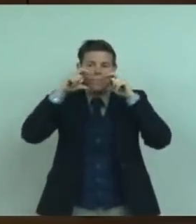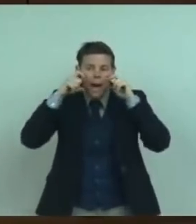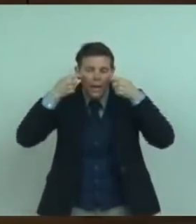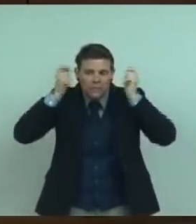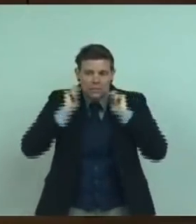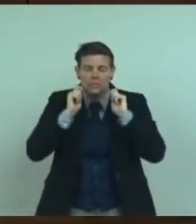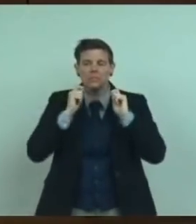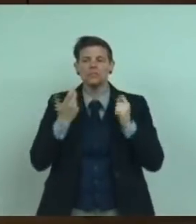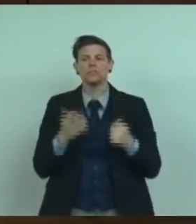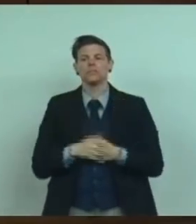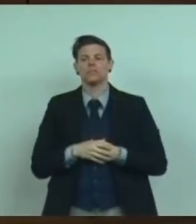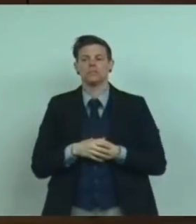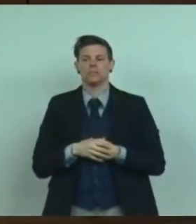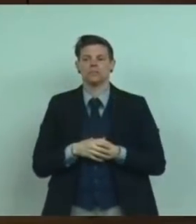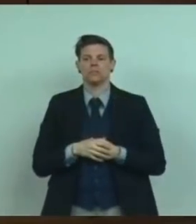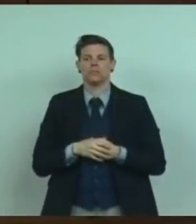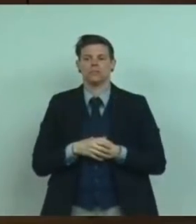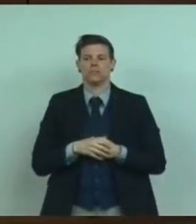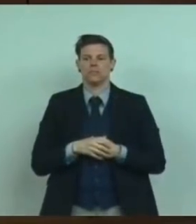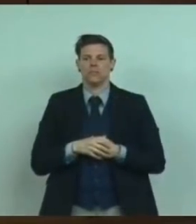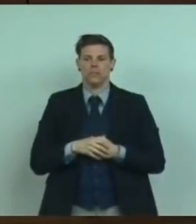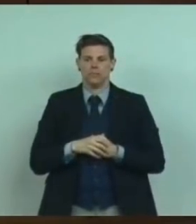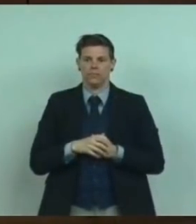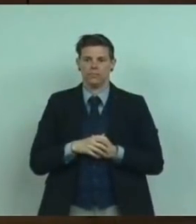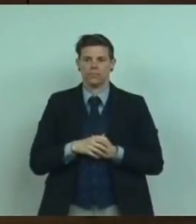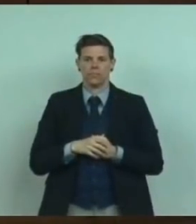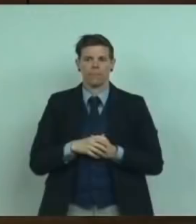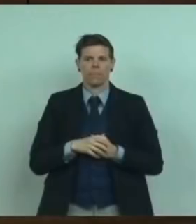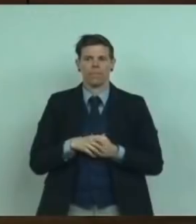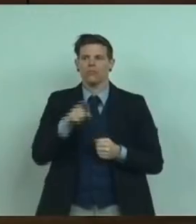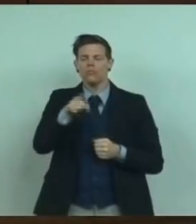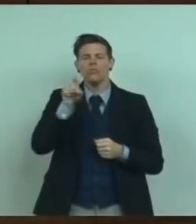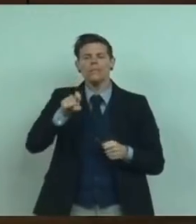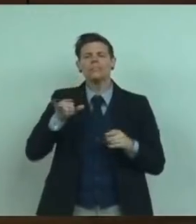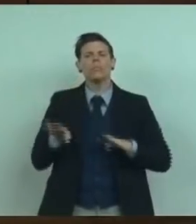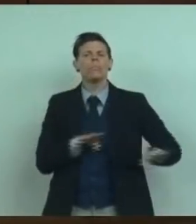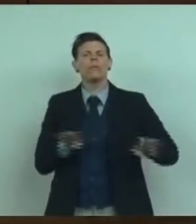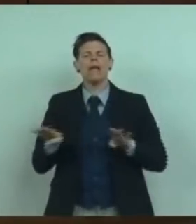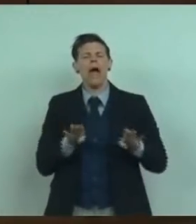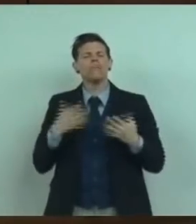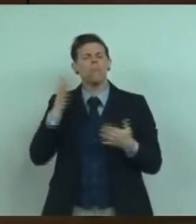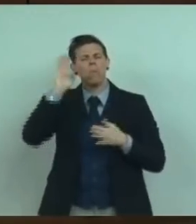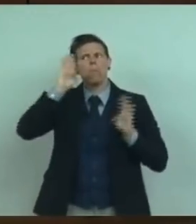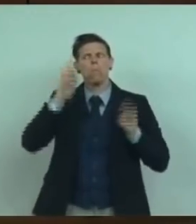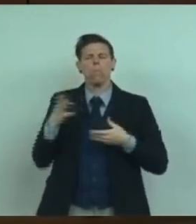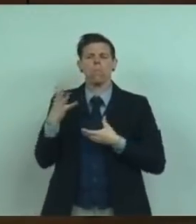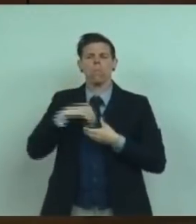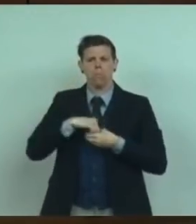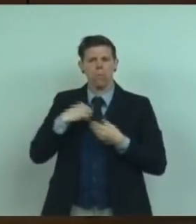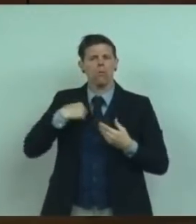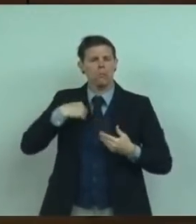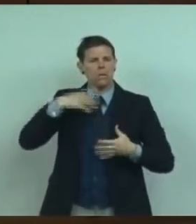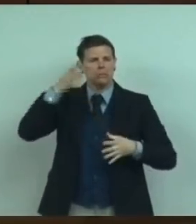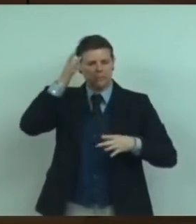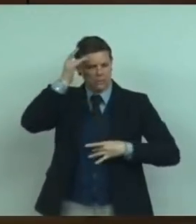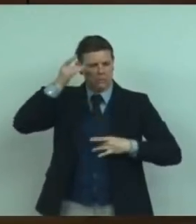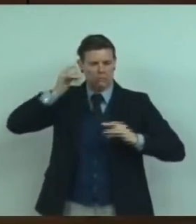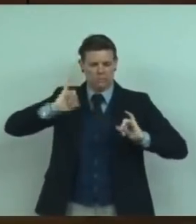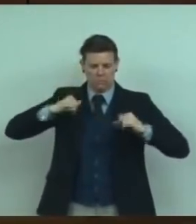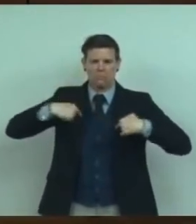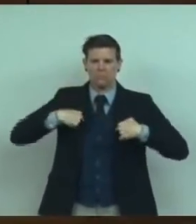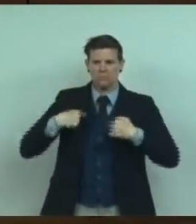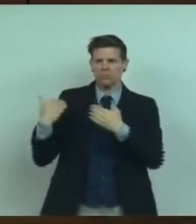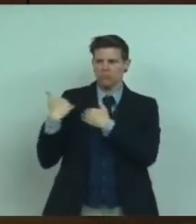should just treat it like we all have this virus and we have an extra responsibility to prevent the spread.